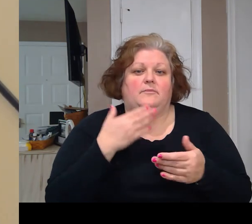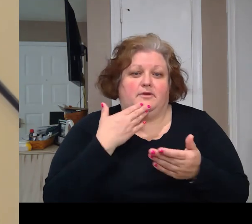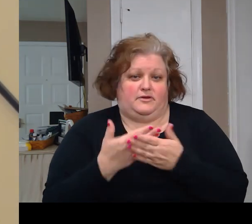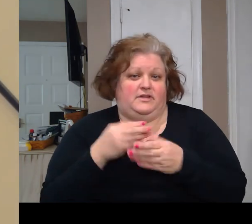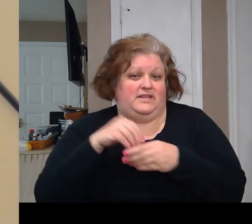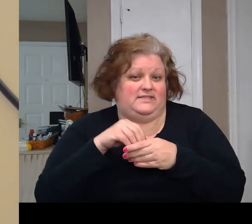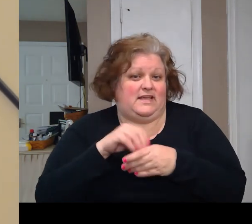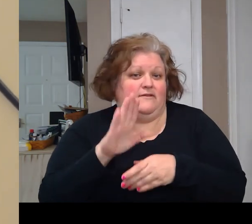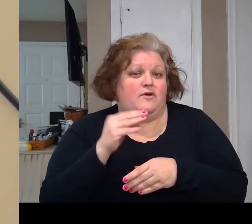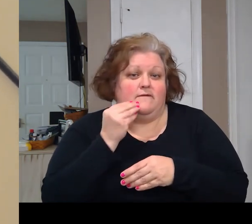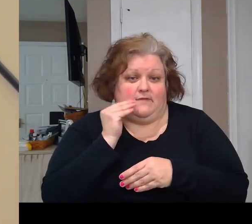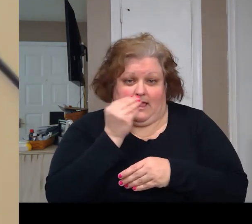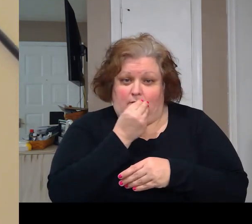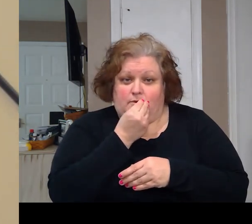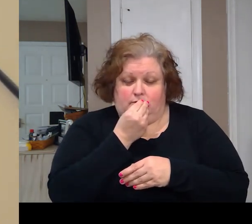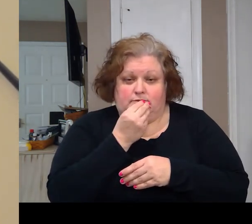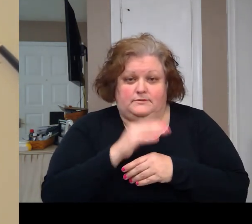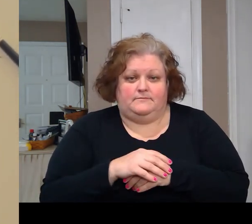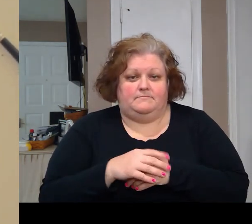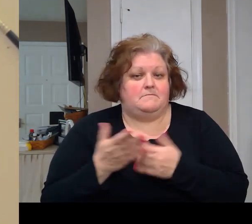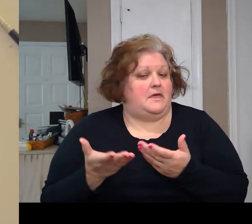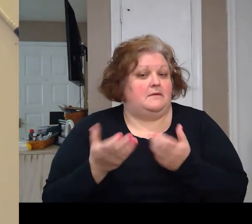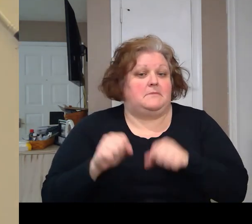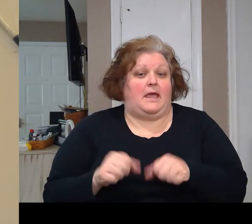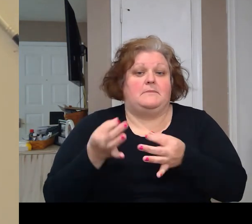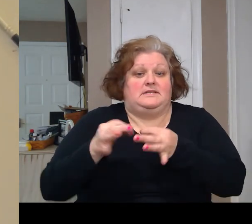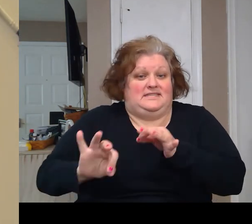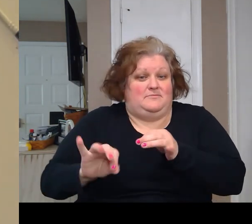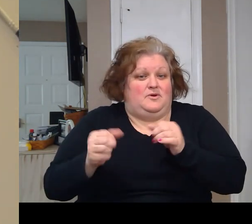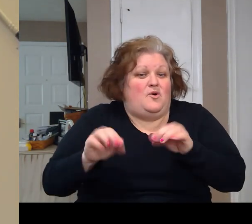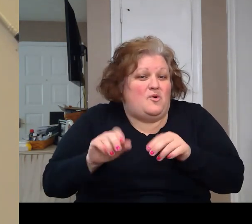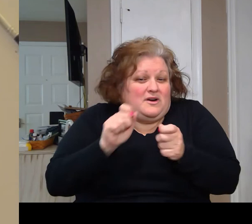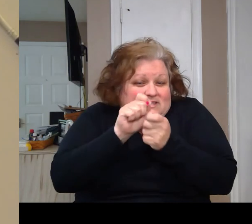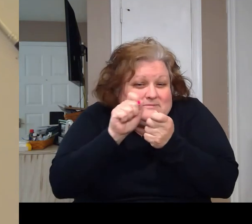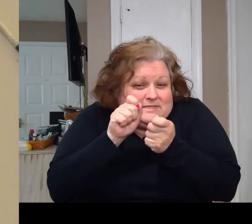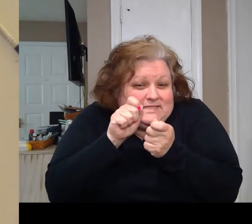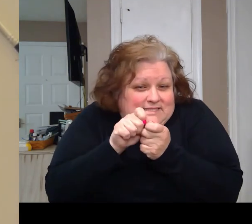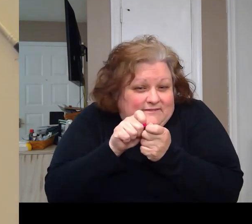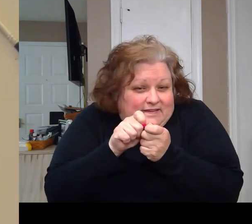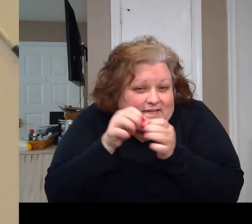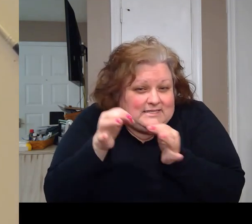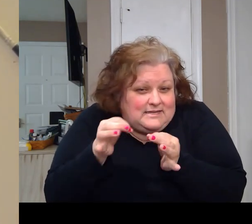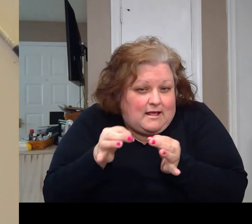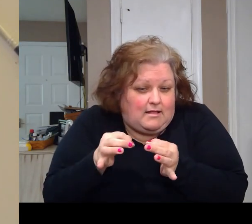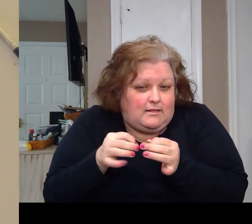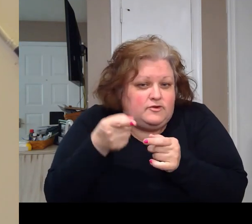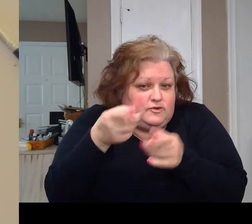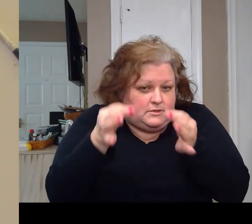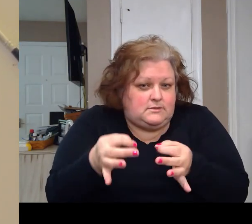look good inside your flowers. And these can be as simple or as intricate as you would